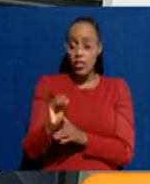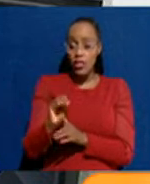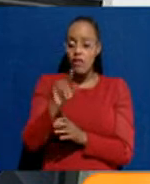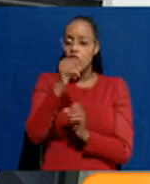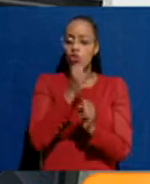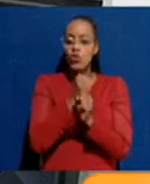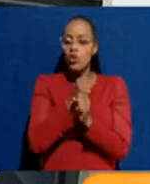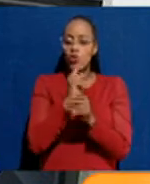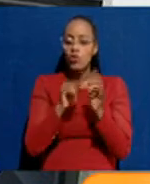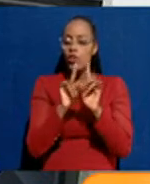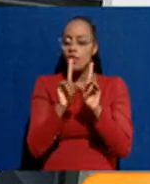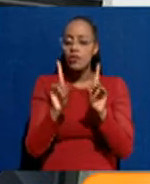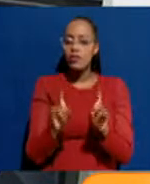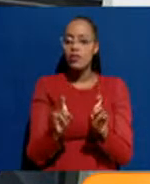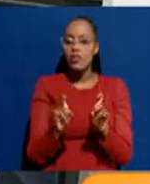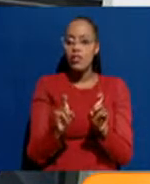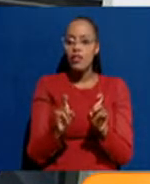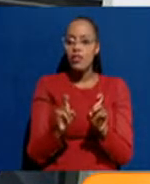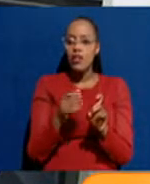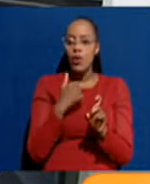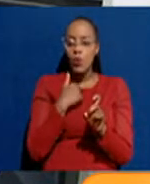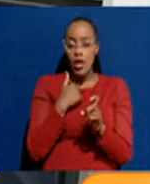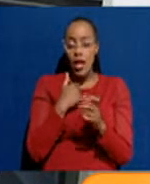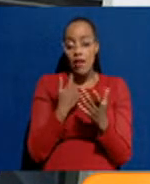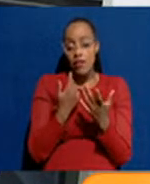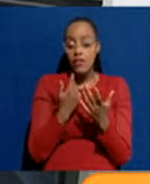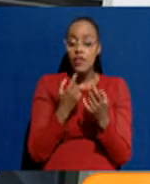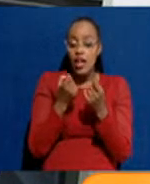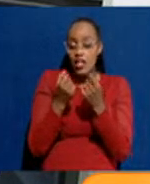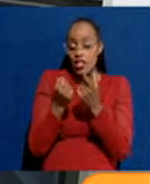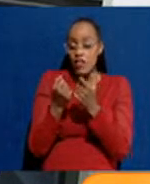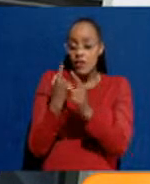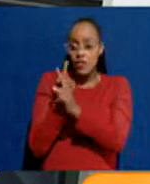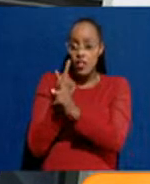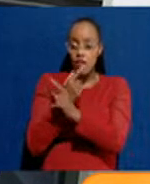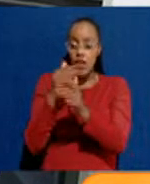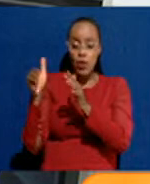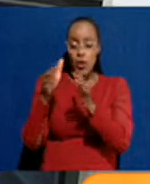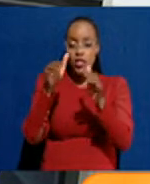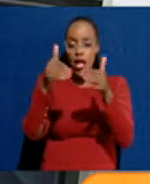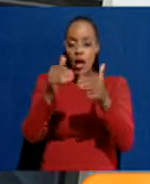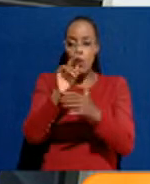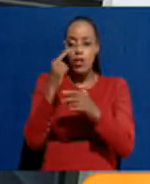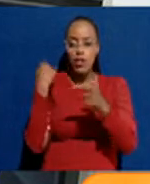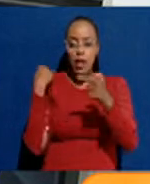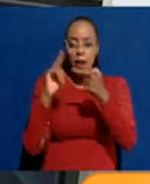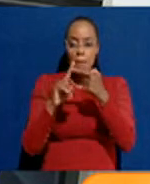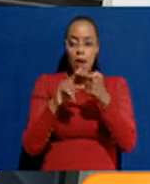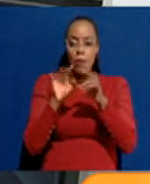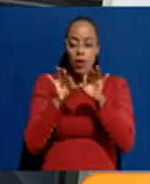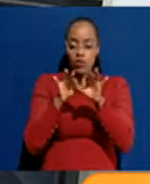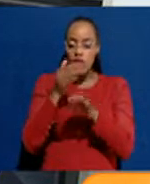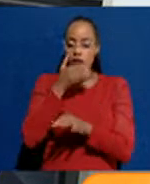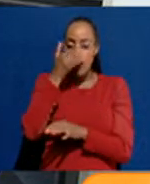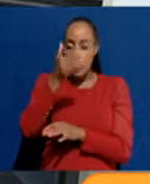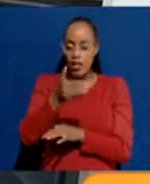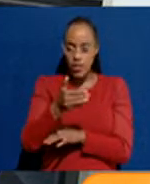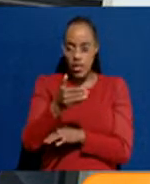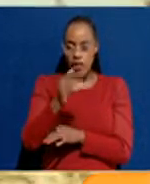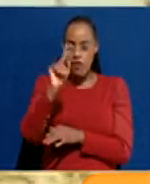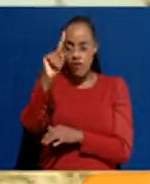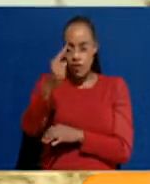you doing with it? We have a number of fronts. And this is one of them. Let me just answer in the first